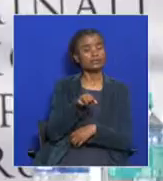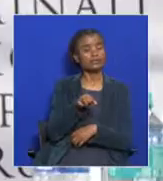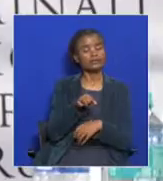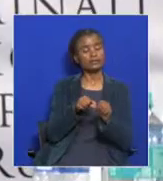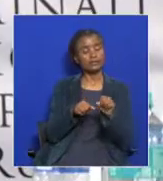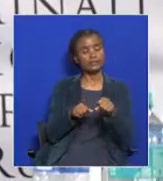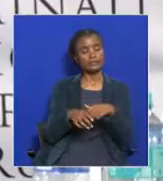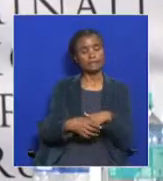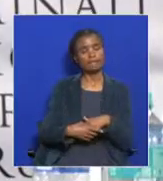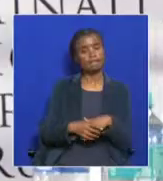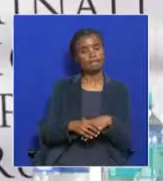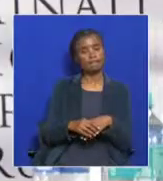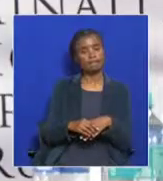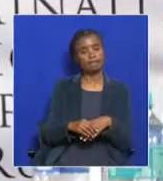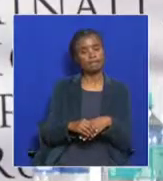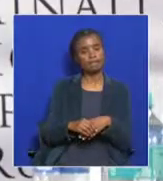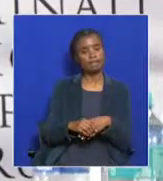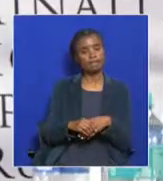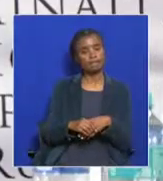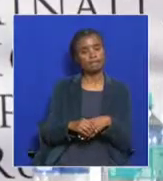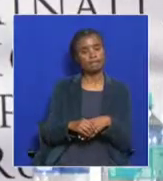Are you aware that